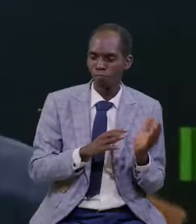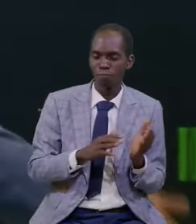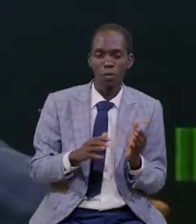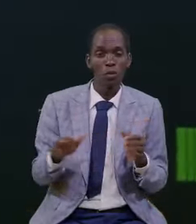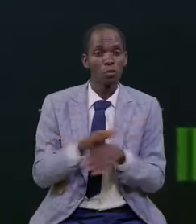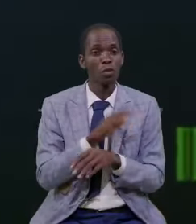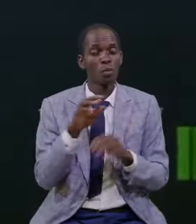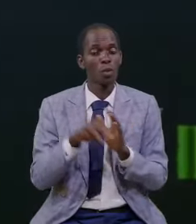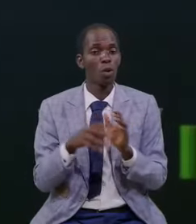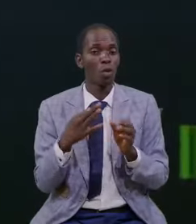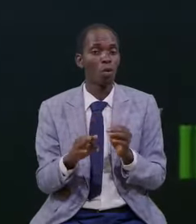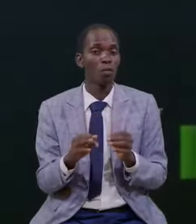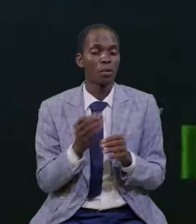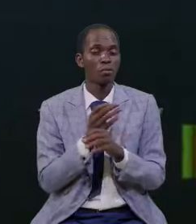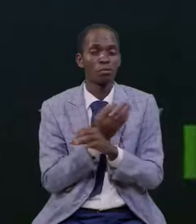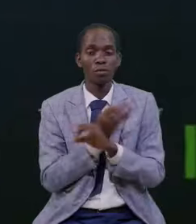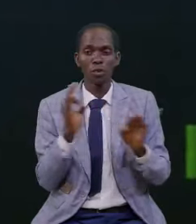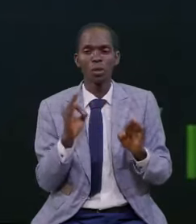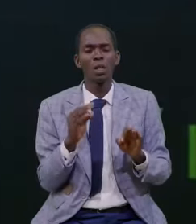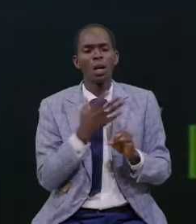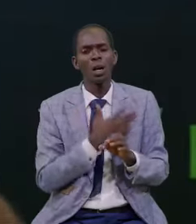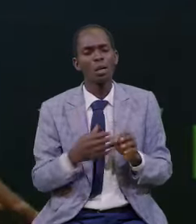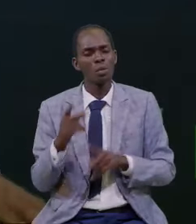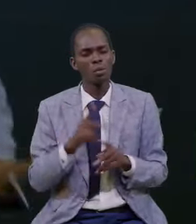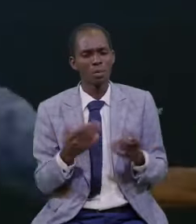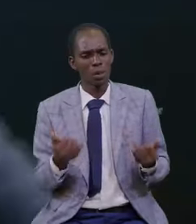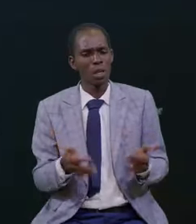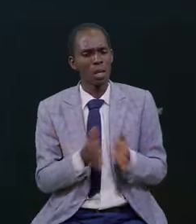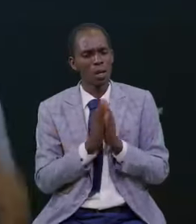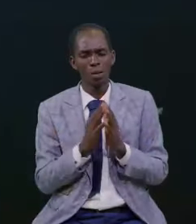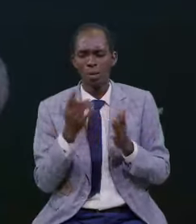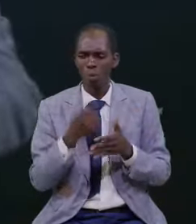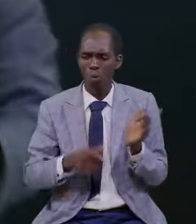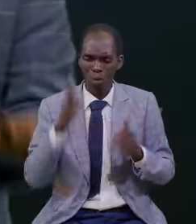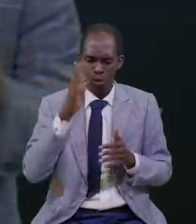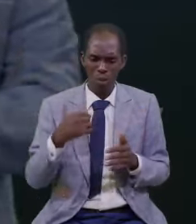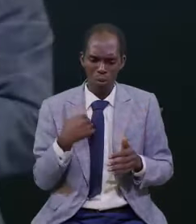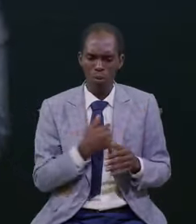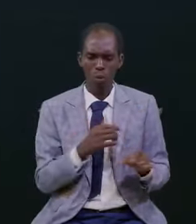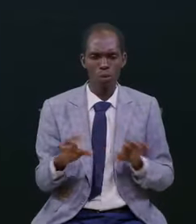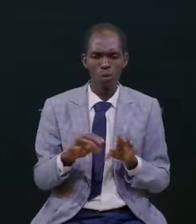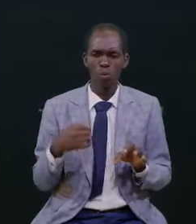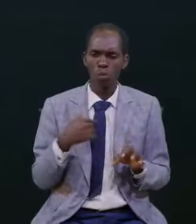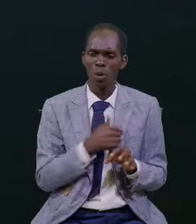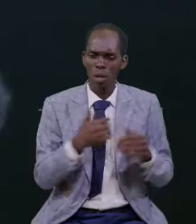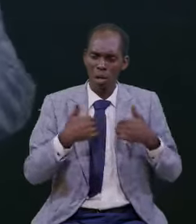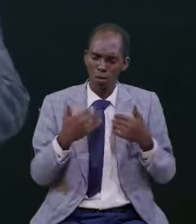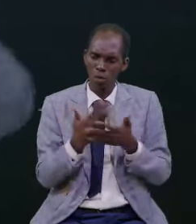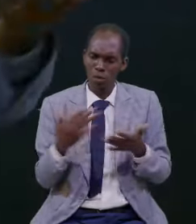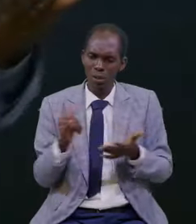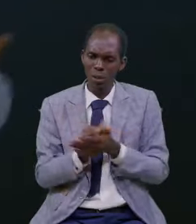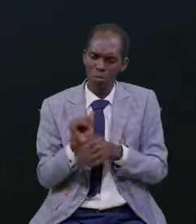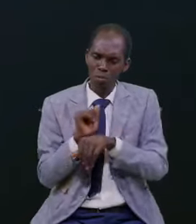have guilt that pins us down. We have guilt that, you know, holds us back. What do we do? And Peter